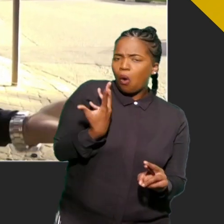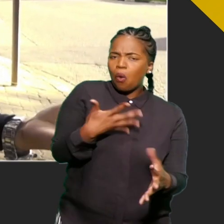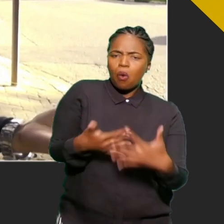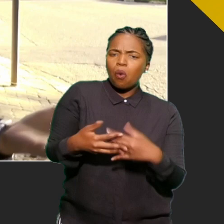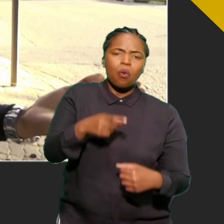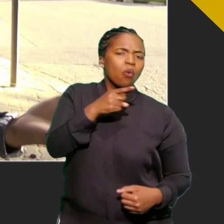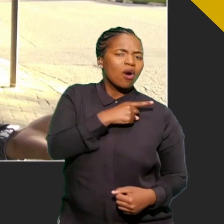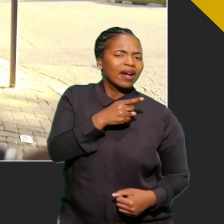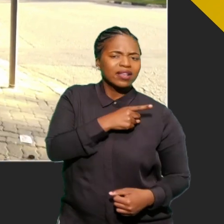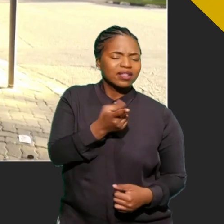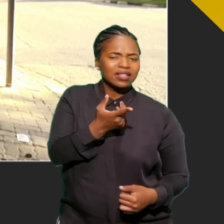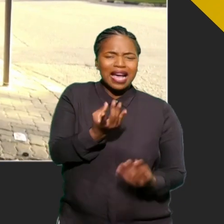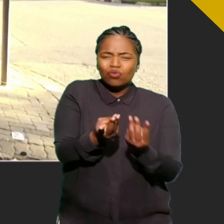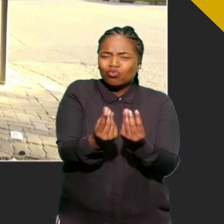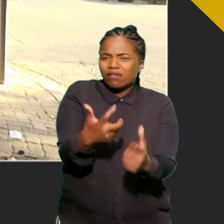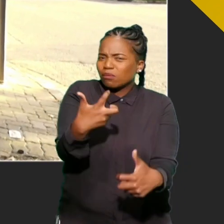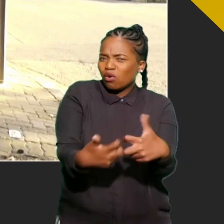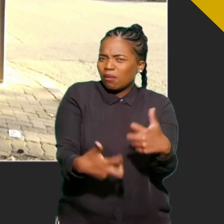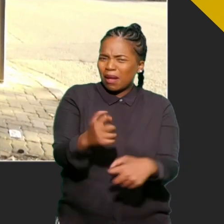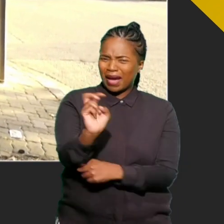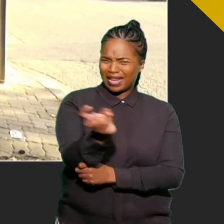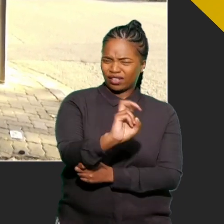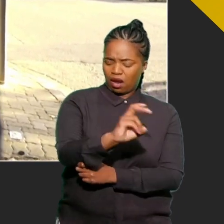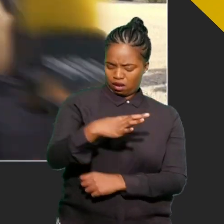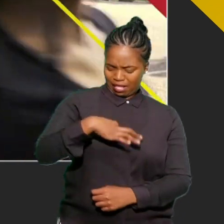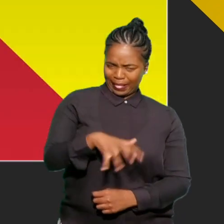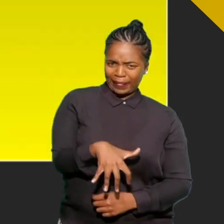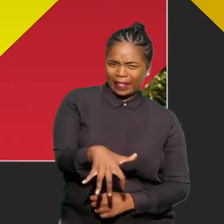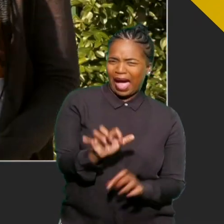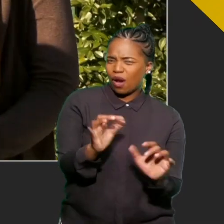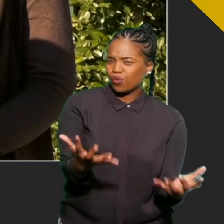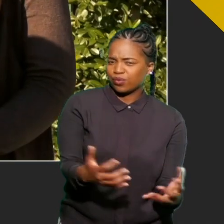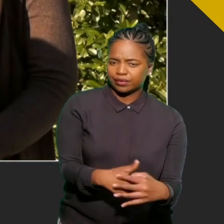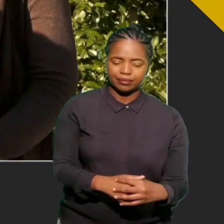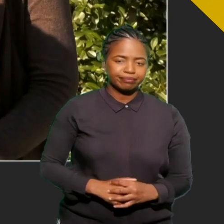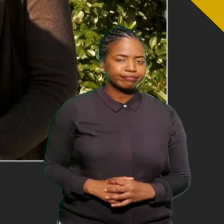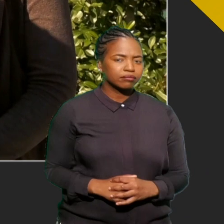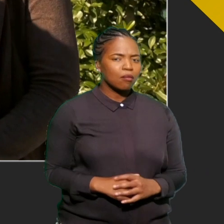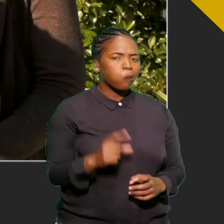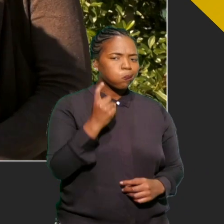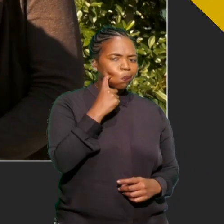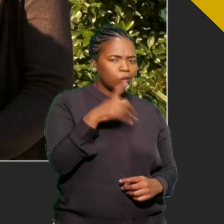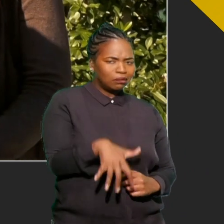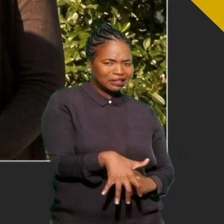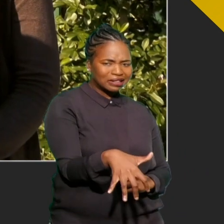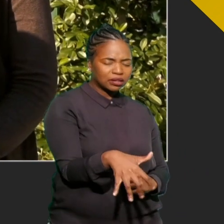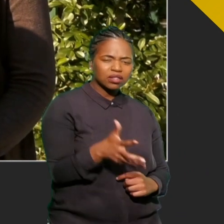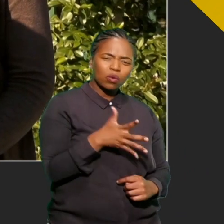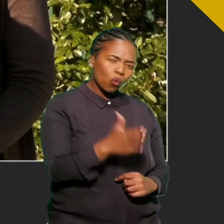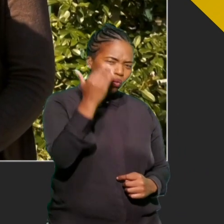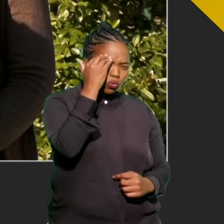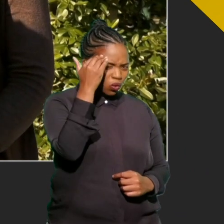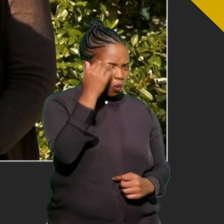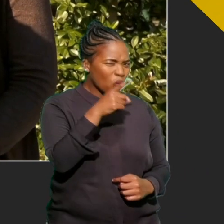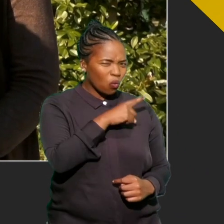also, sitini, what is the solution to this teenage pregnancy? Masiyo baba tinina. So we are talking about teenage pregnancy, and we'd like to find out from you, why